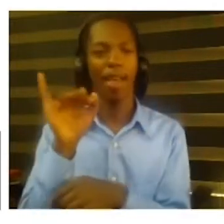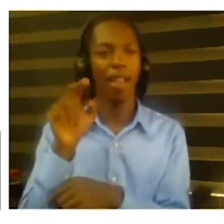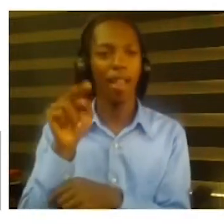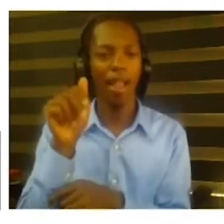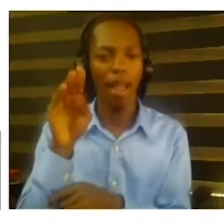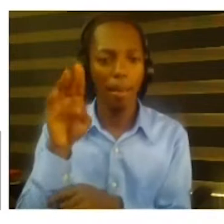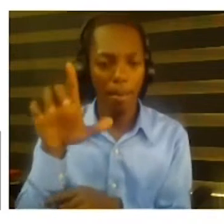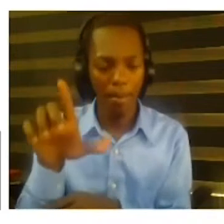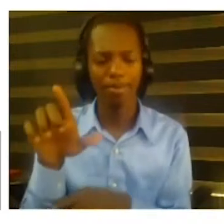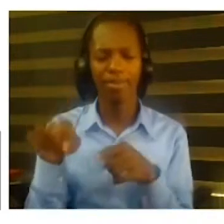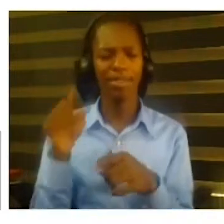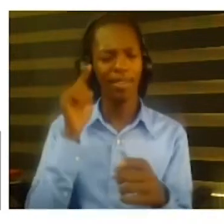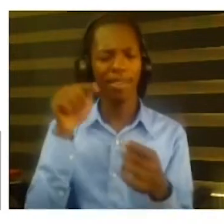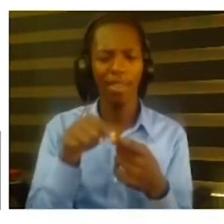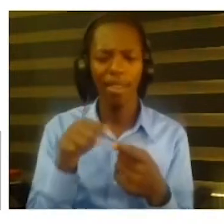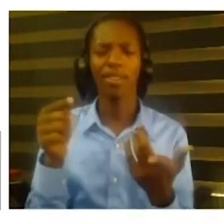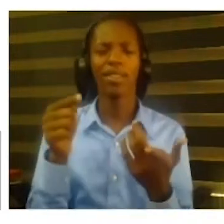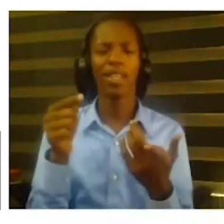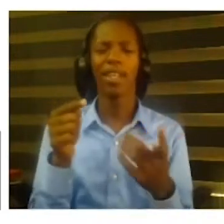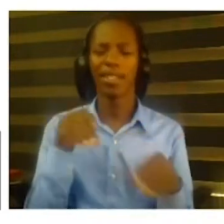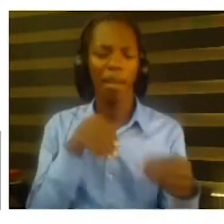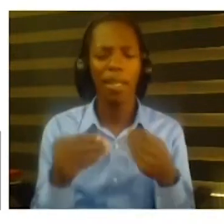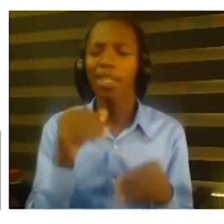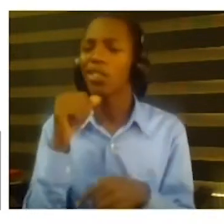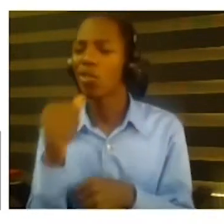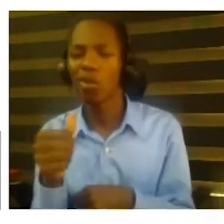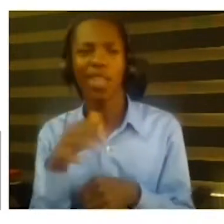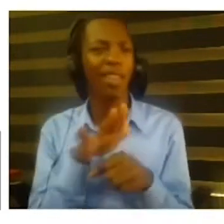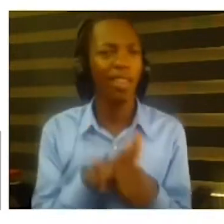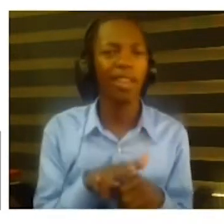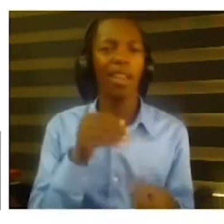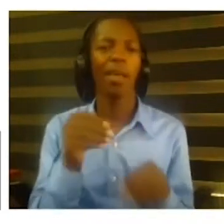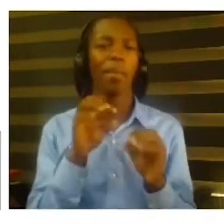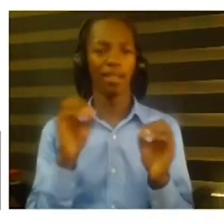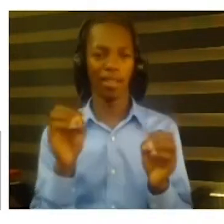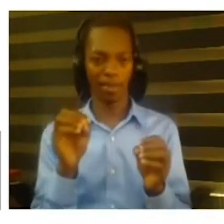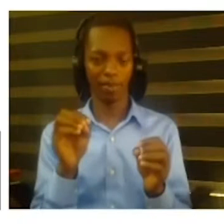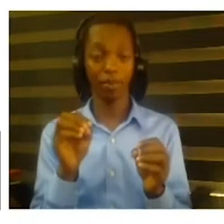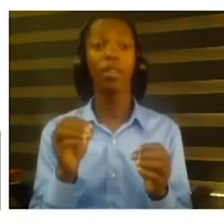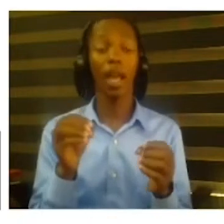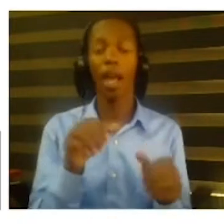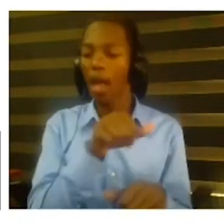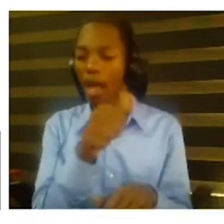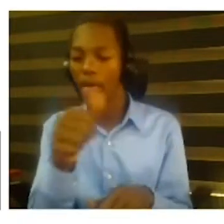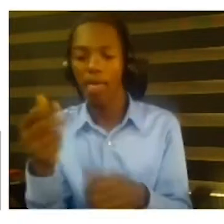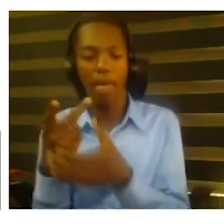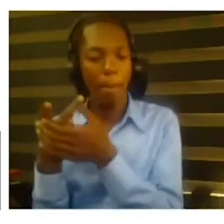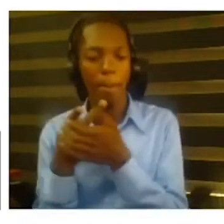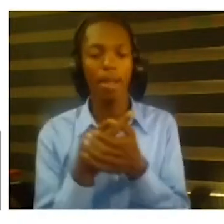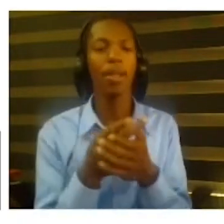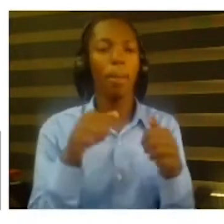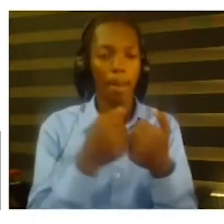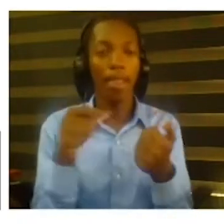that disability is not inability, together with all the other partners for making this important conference